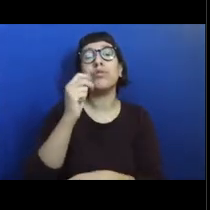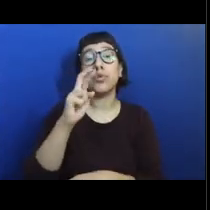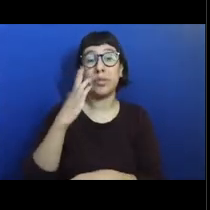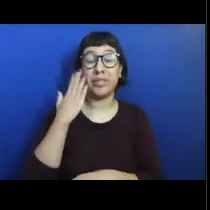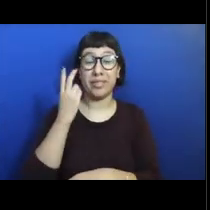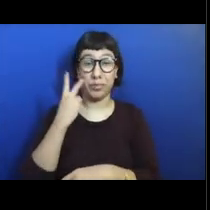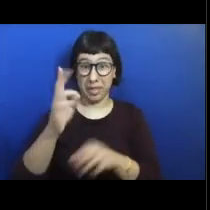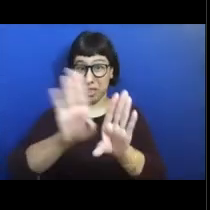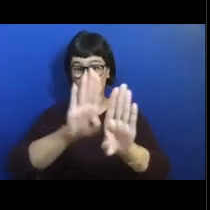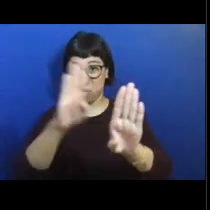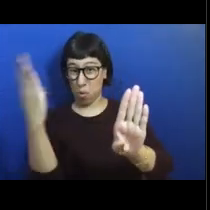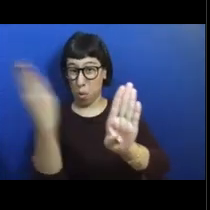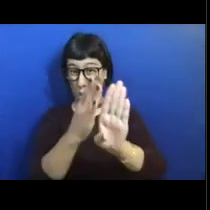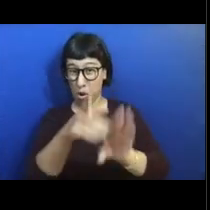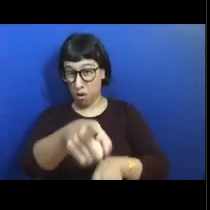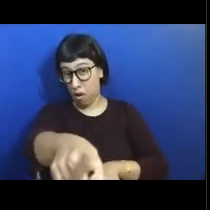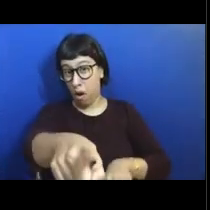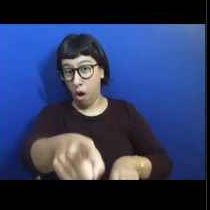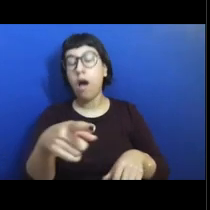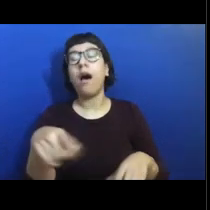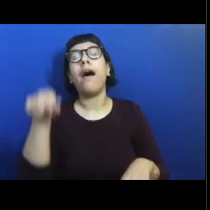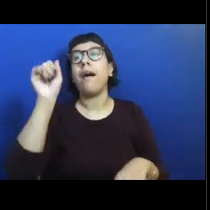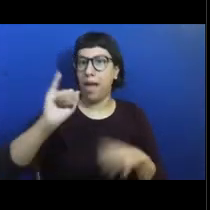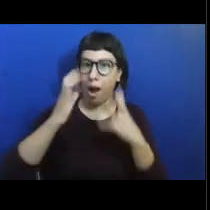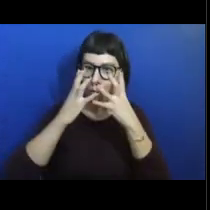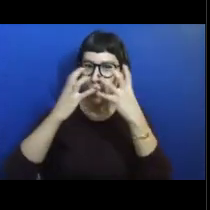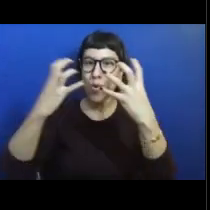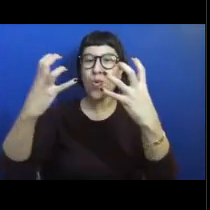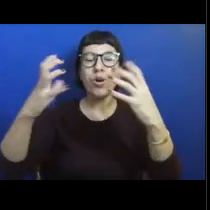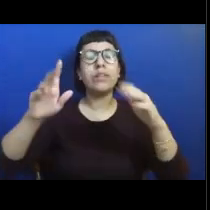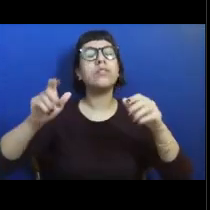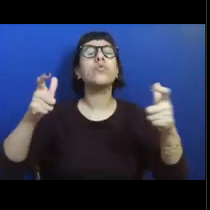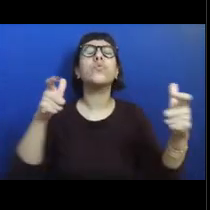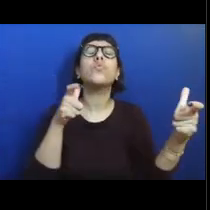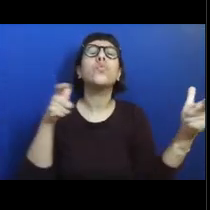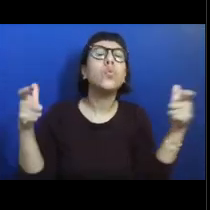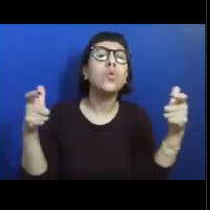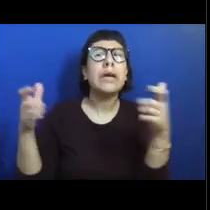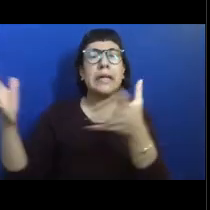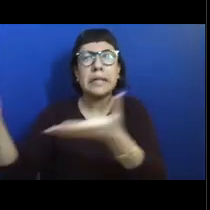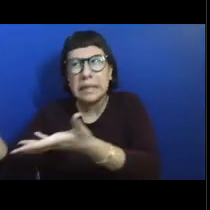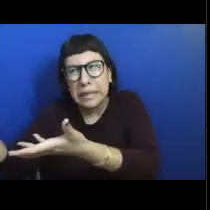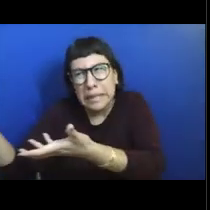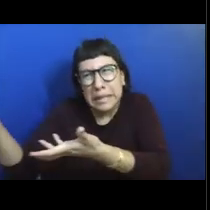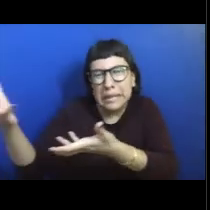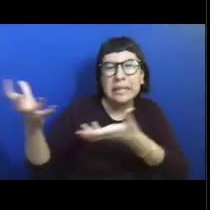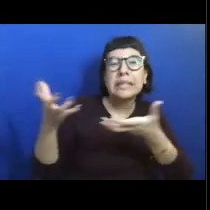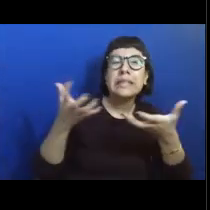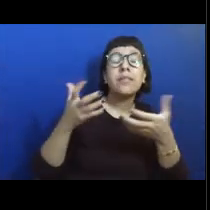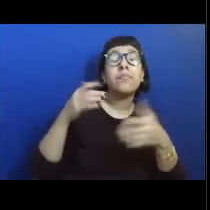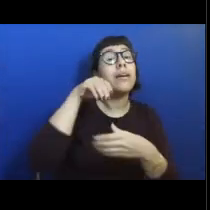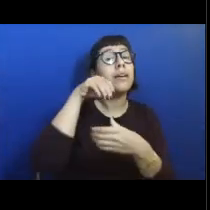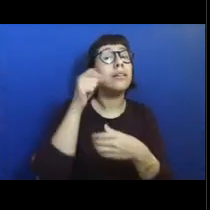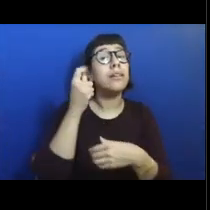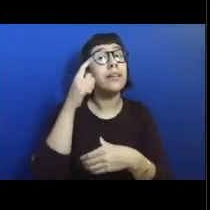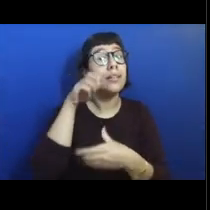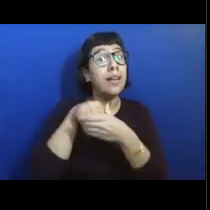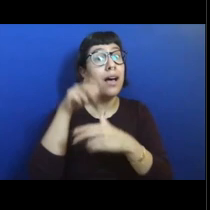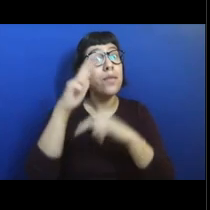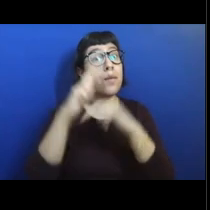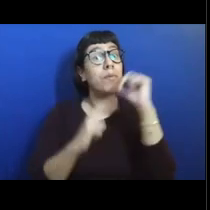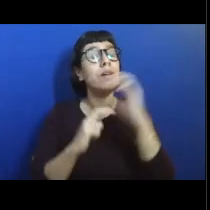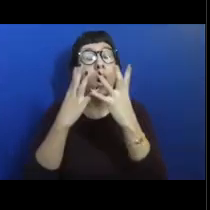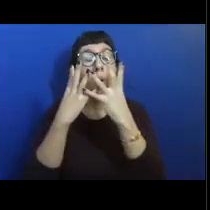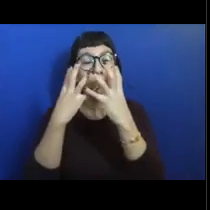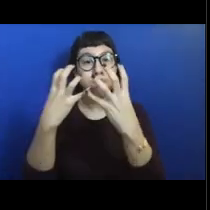door, because remember the balloon is big and we've got to get the balloon from outside the building. We blow it up inside the building and then we bring